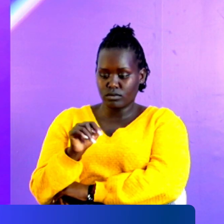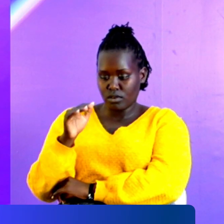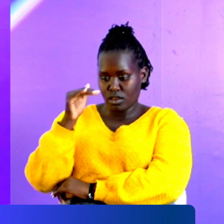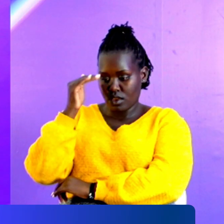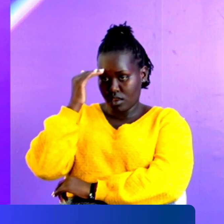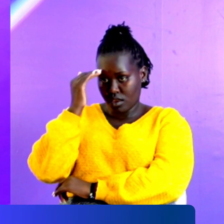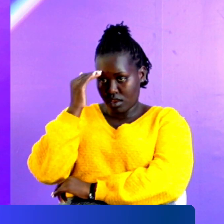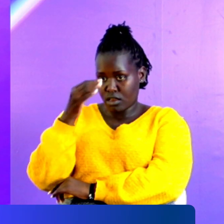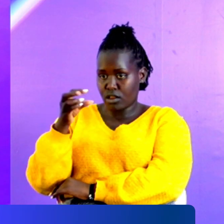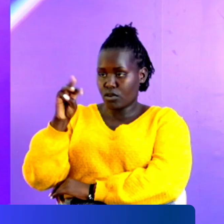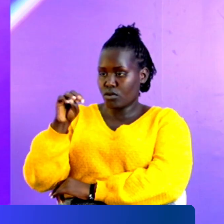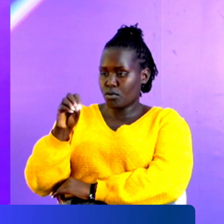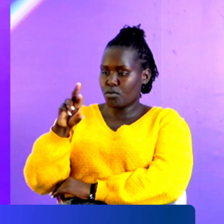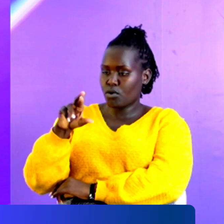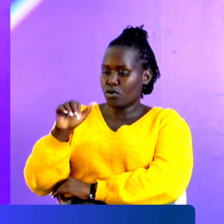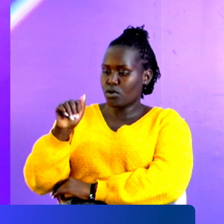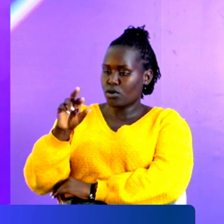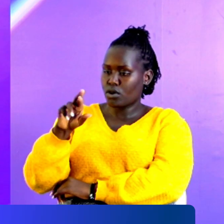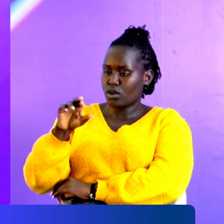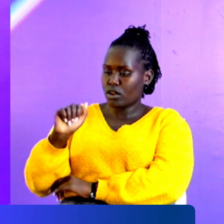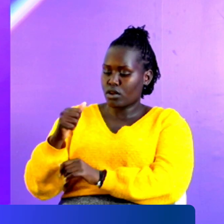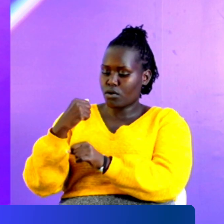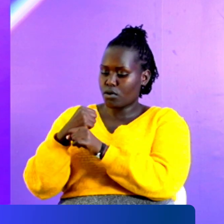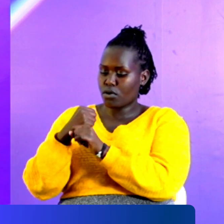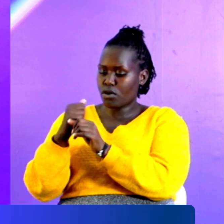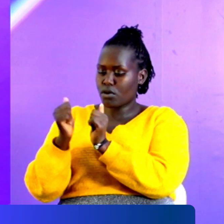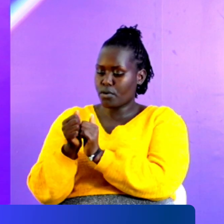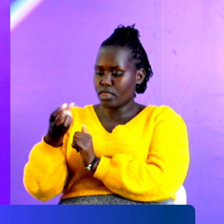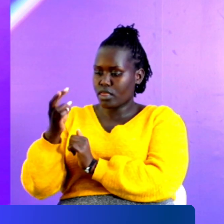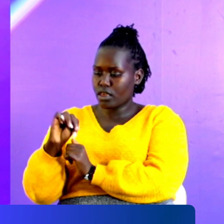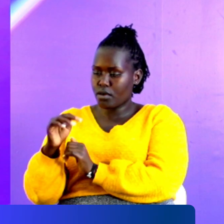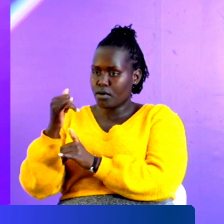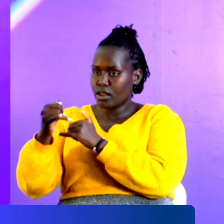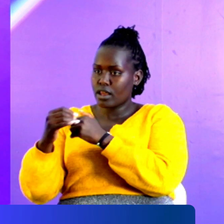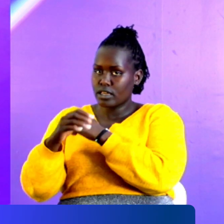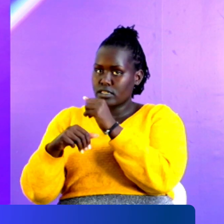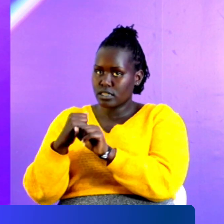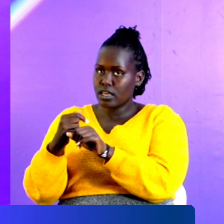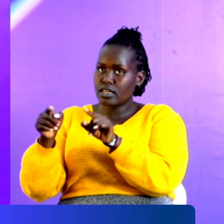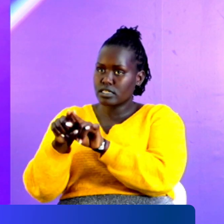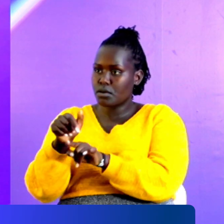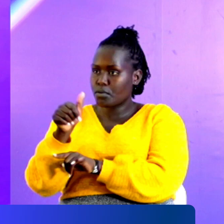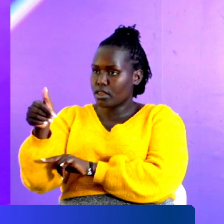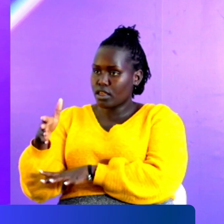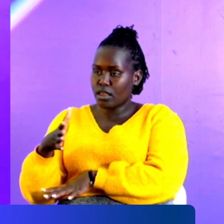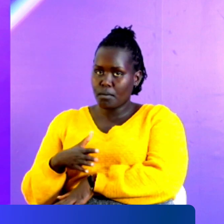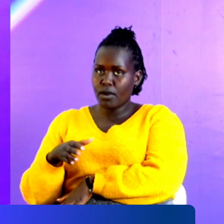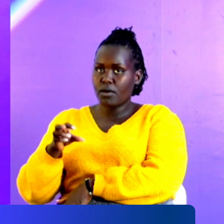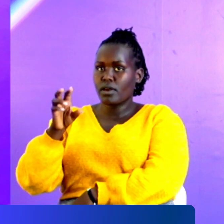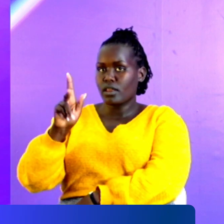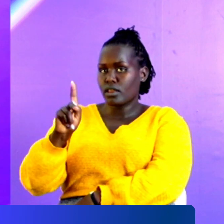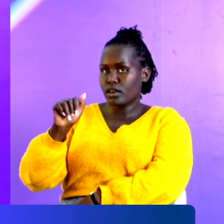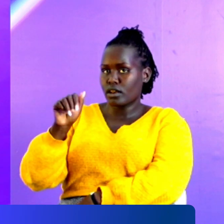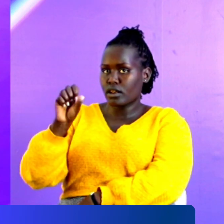know Morara Kebaso. We worked with him last year. Yeah. And I know Kasumel Makuuri. Yes. Because we were in the same high